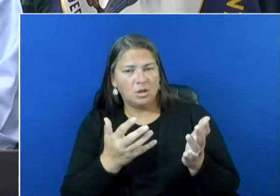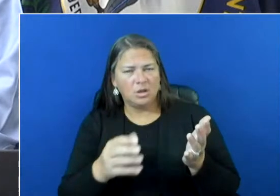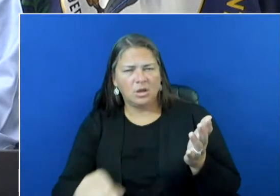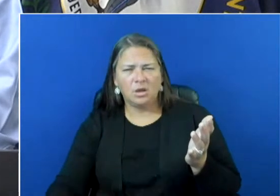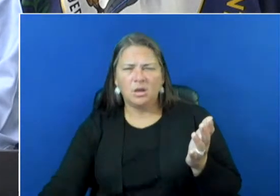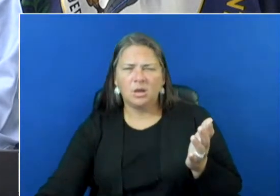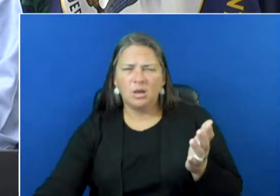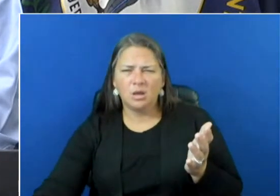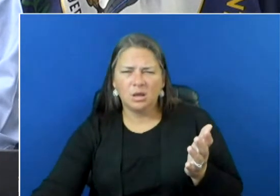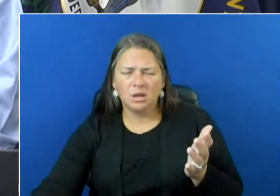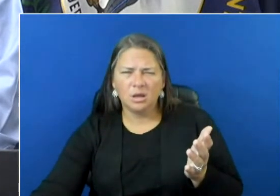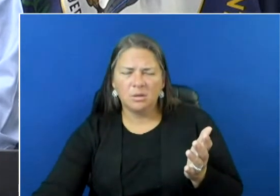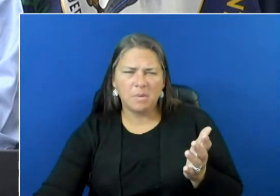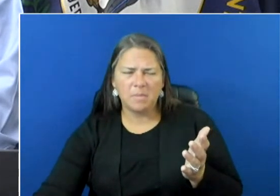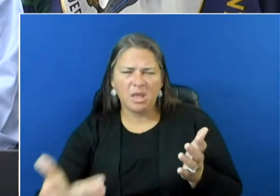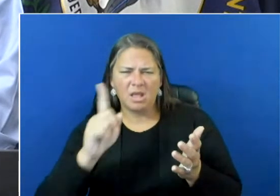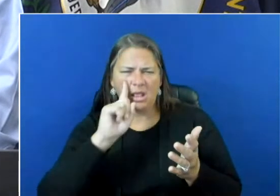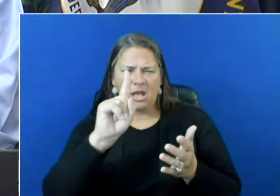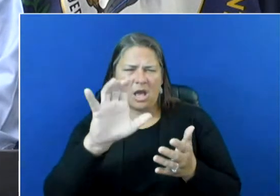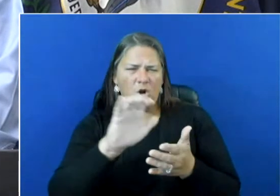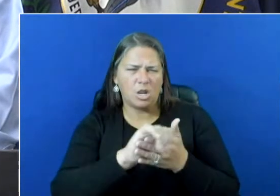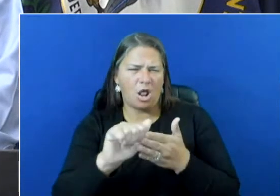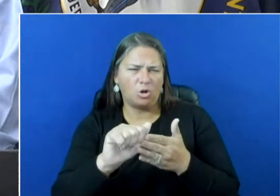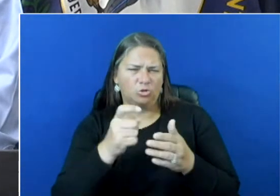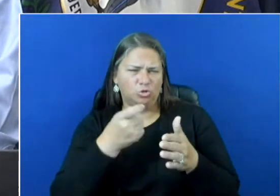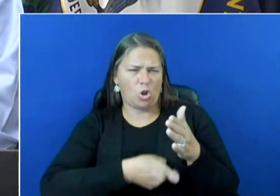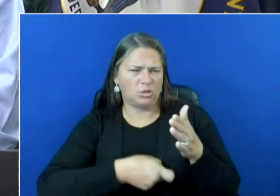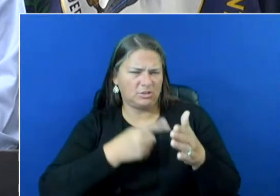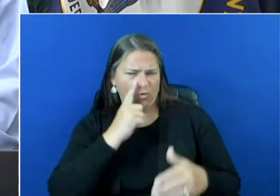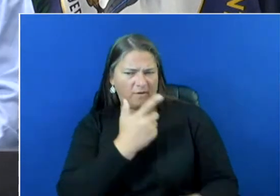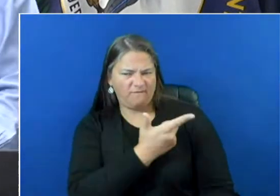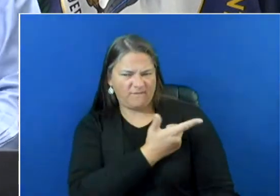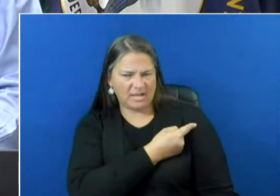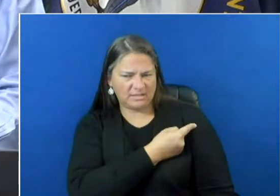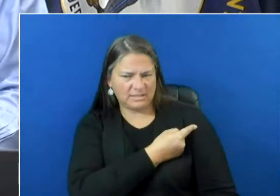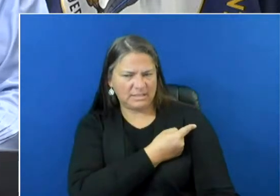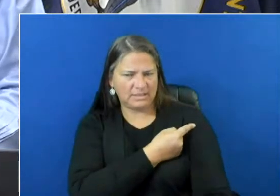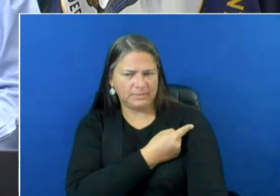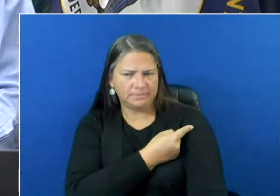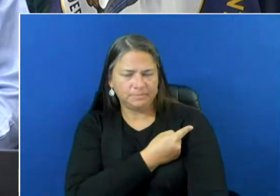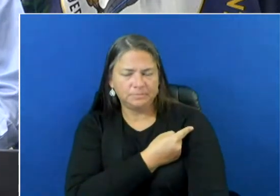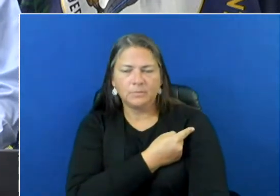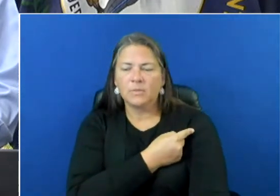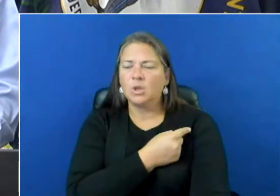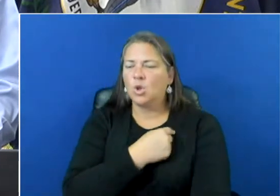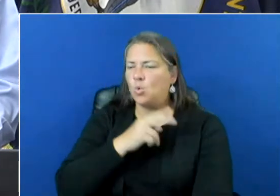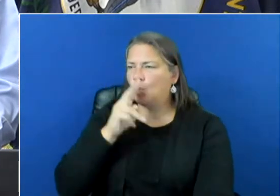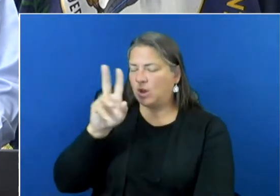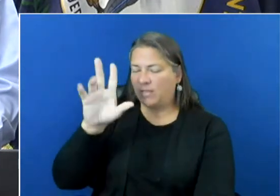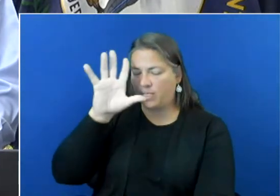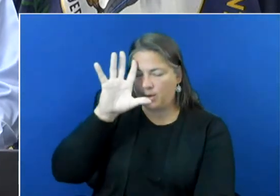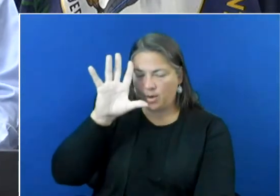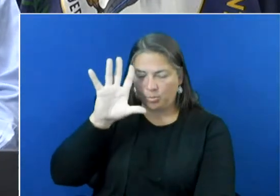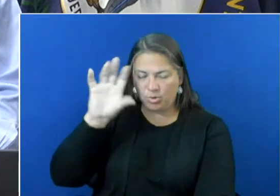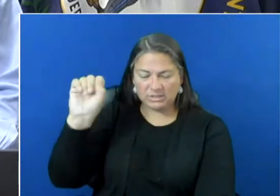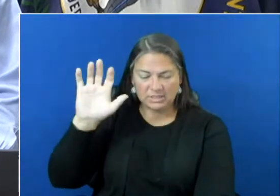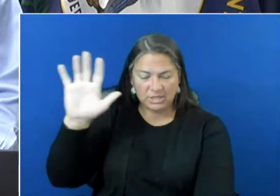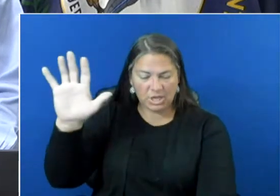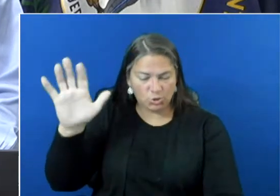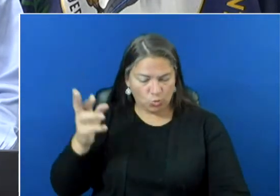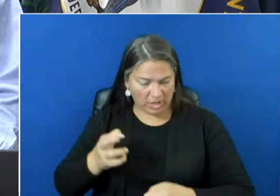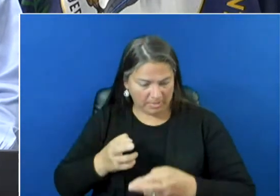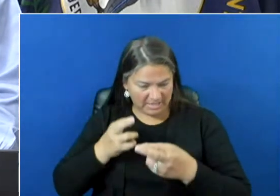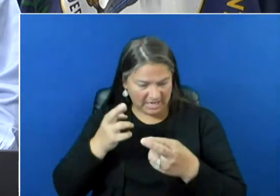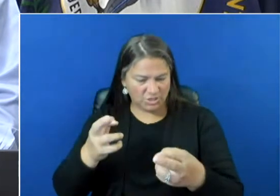like $100 to get a vaccine. So we're looking at the president's recommendation. We certainly tried a number of